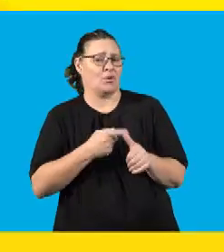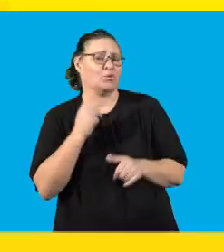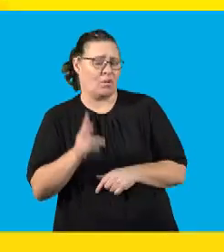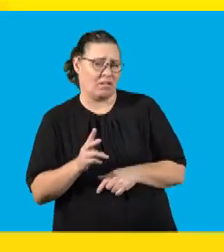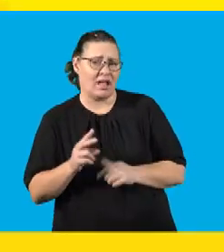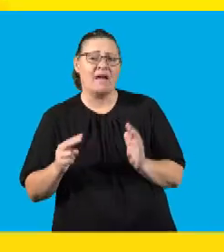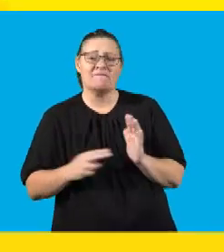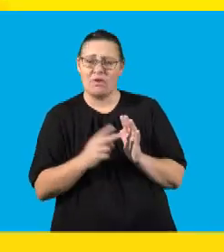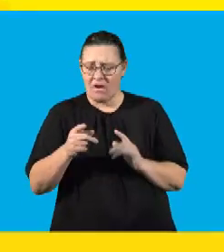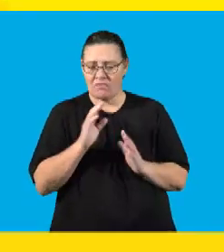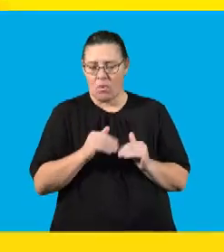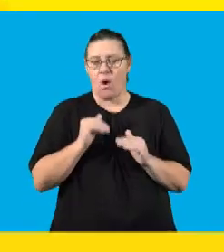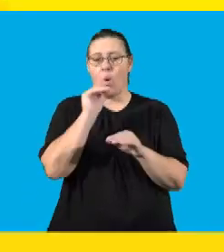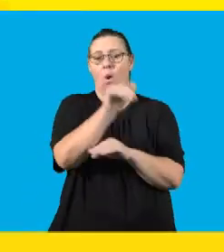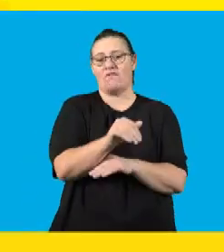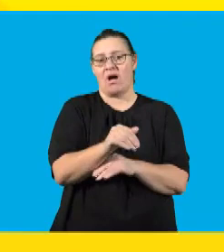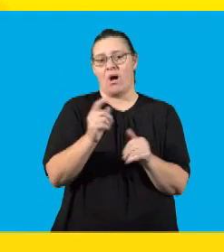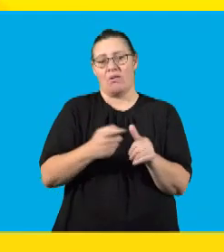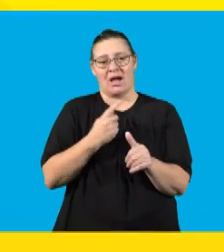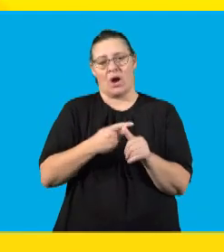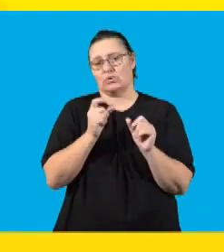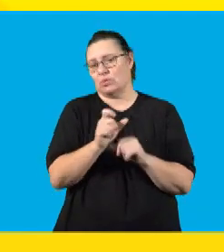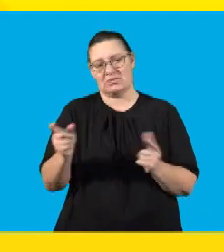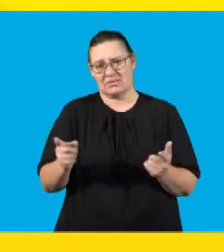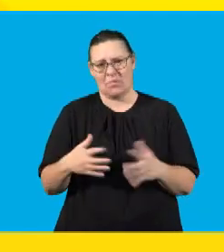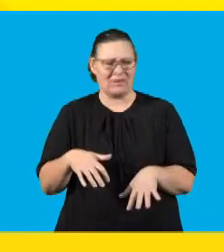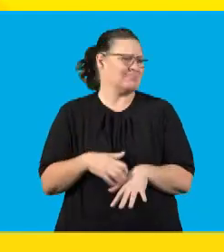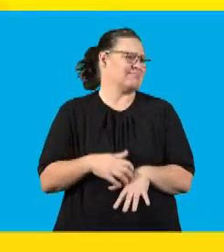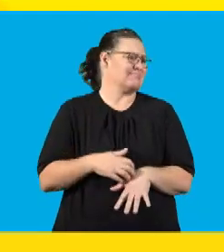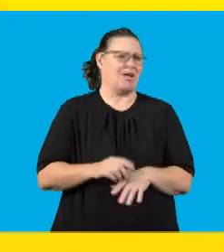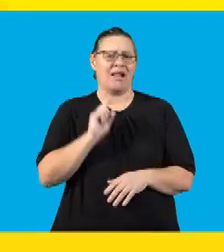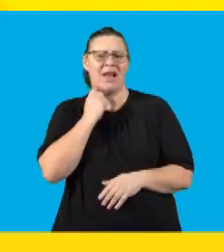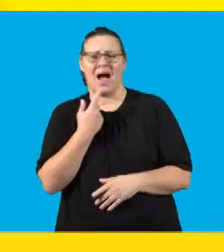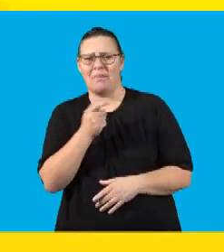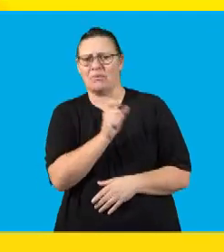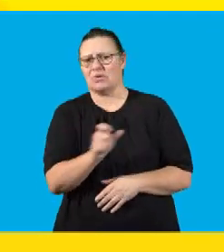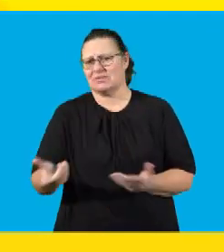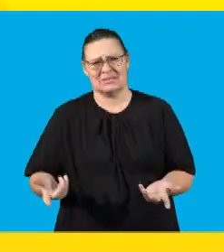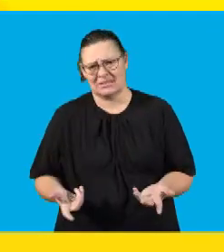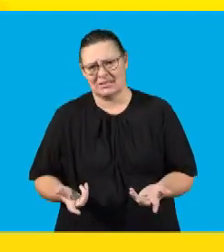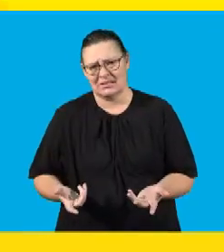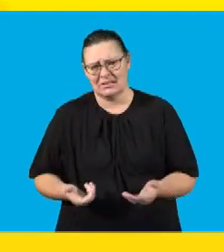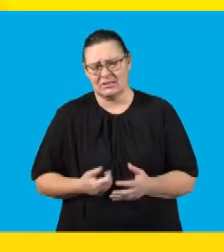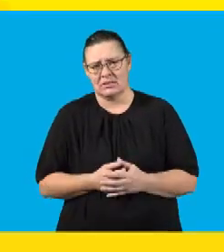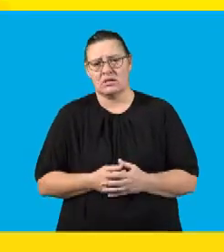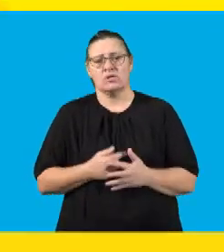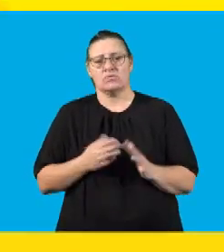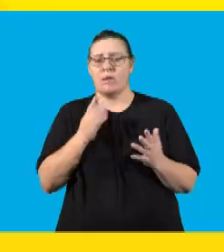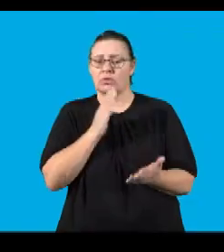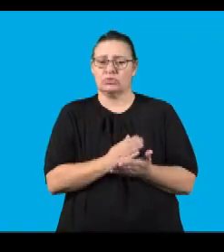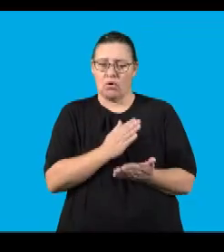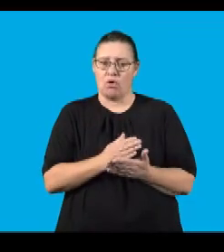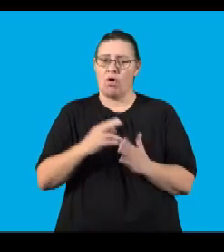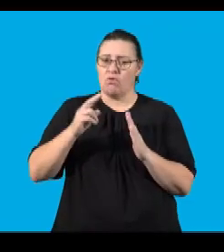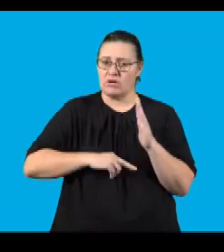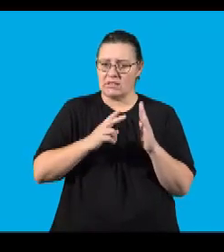count the words and verify that you did not exceed the word count, and it's just annoying when a learner lies about the word count. Okay, so